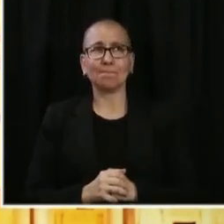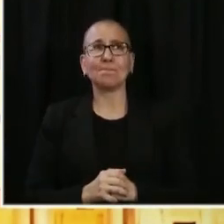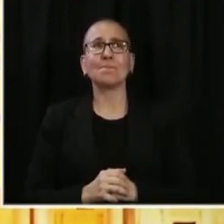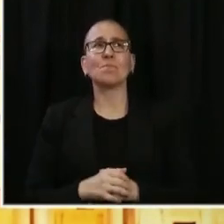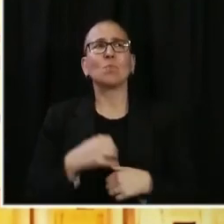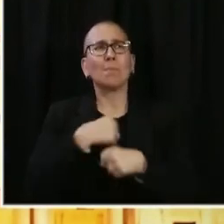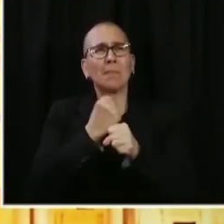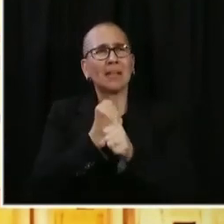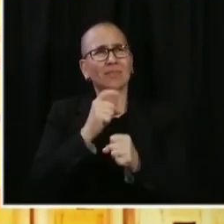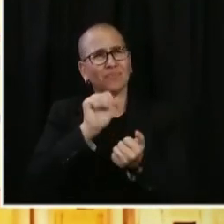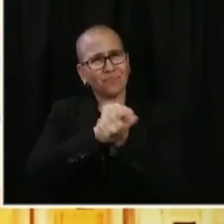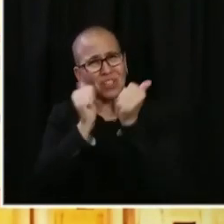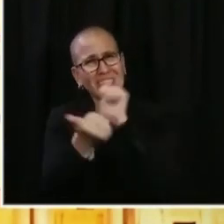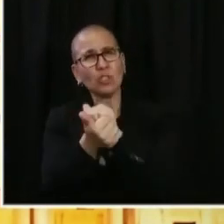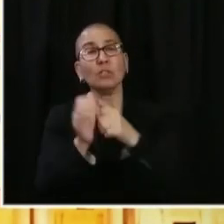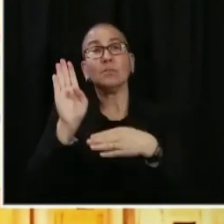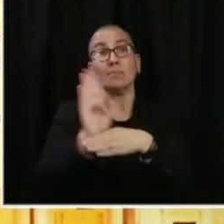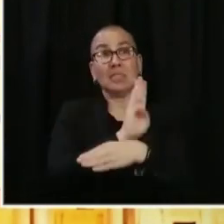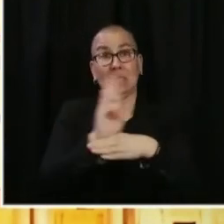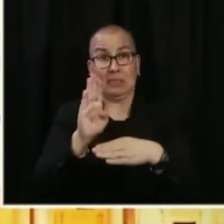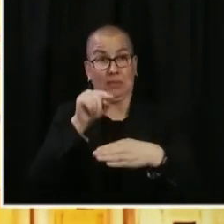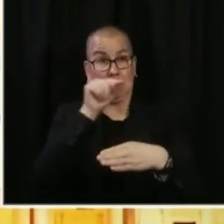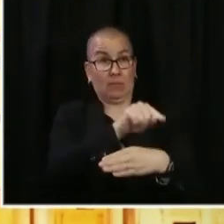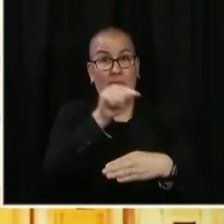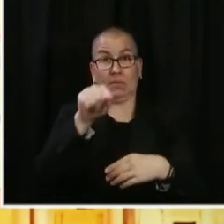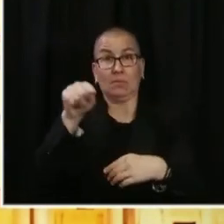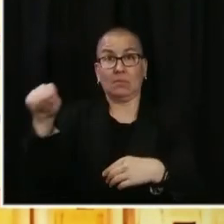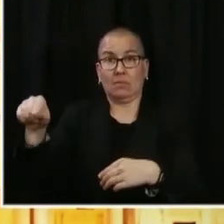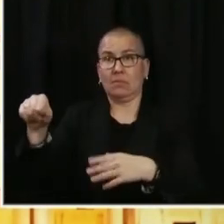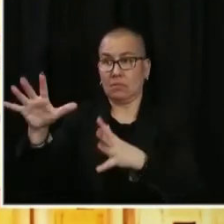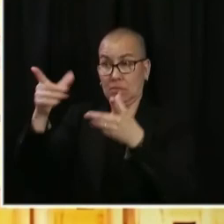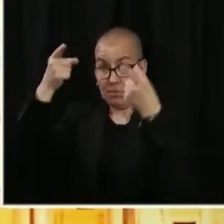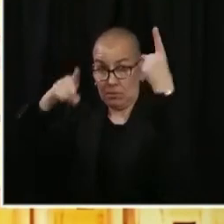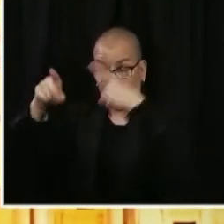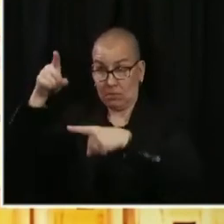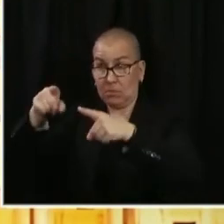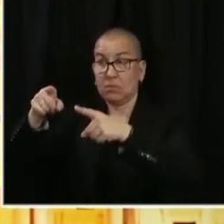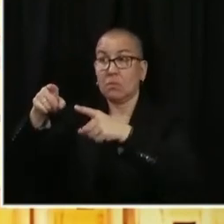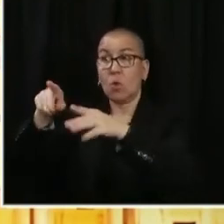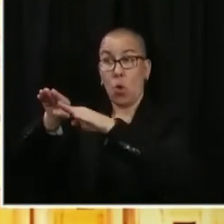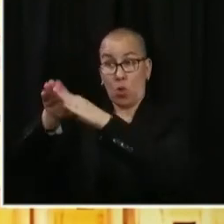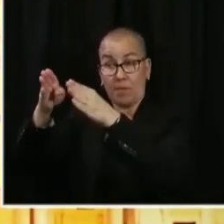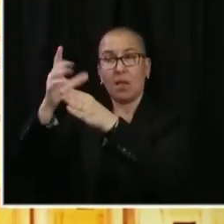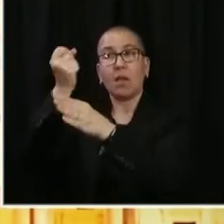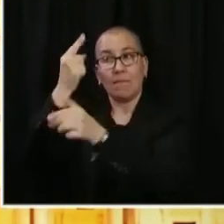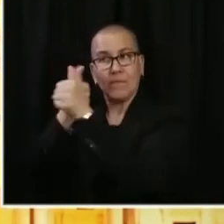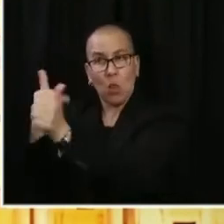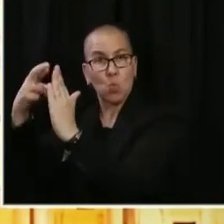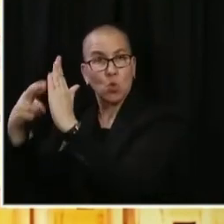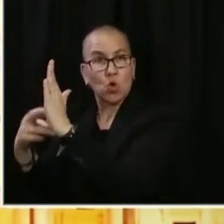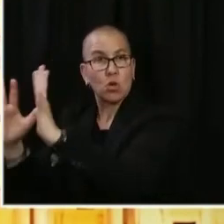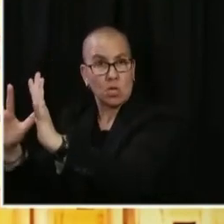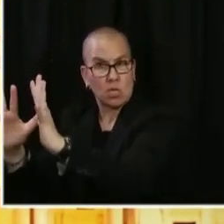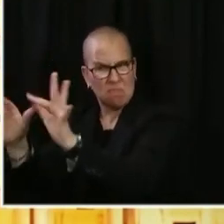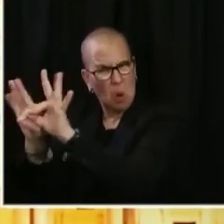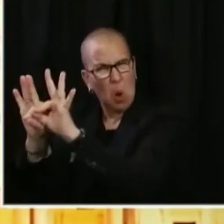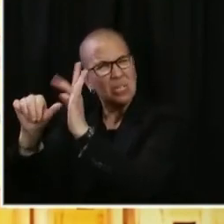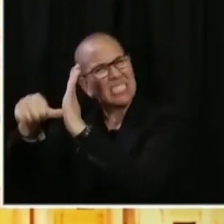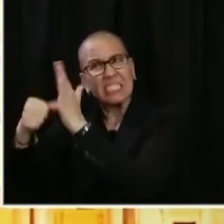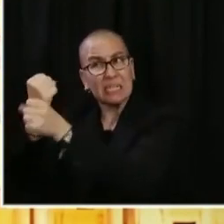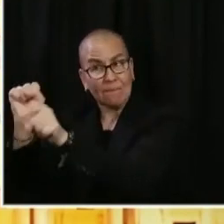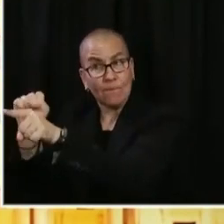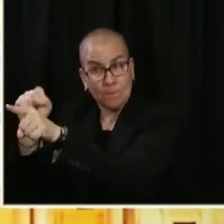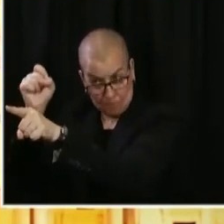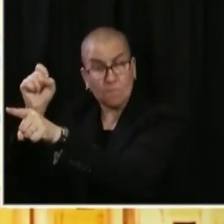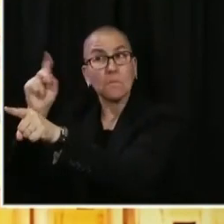the business and social dials in order to slowly and safely reopen our society. This situation's fluid. There's much we still